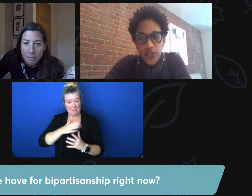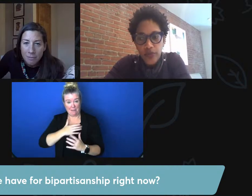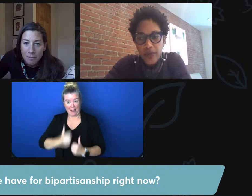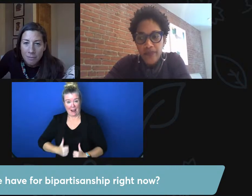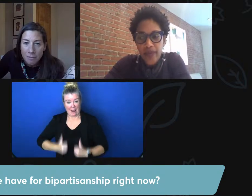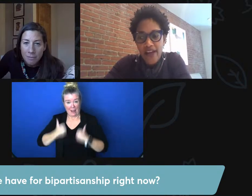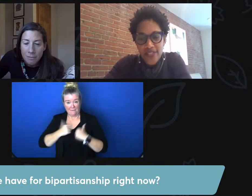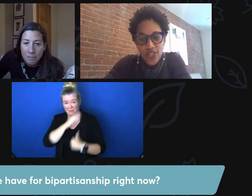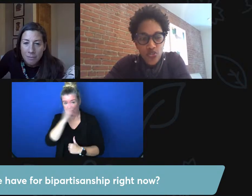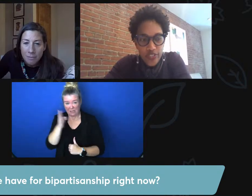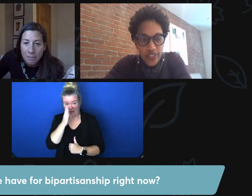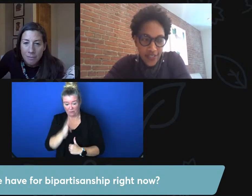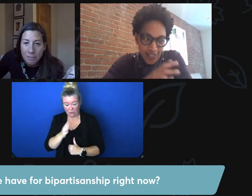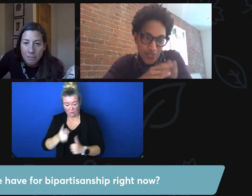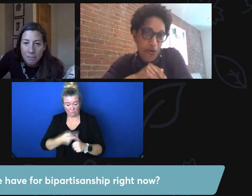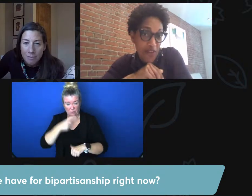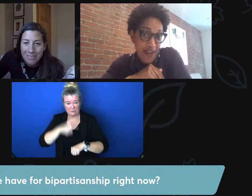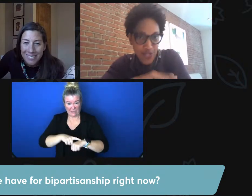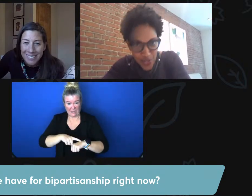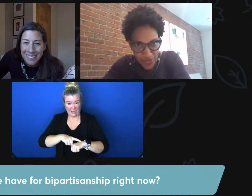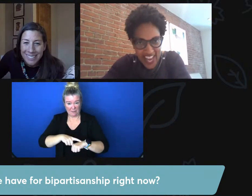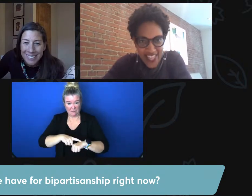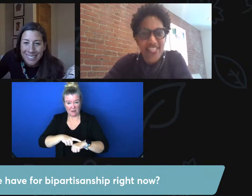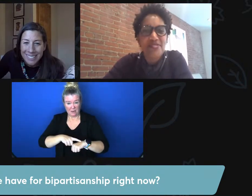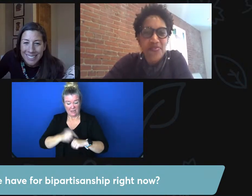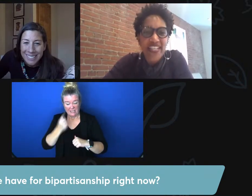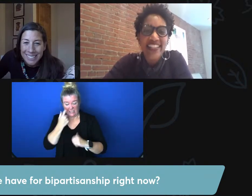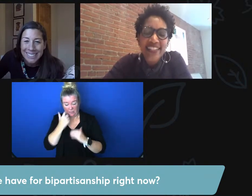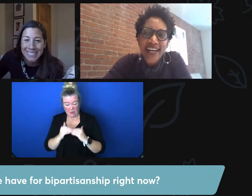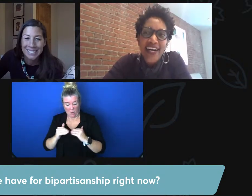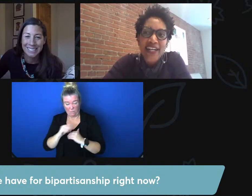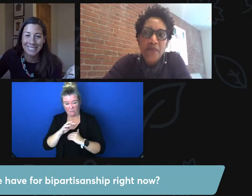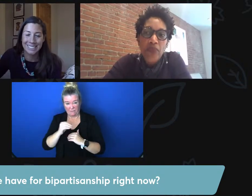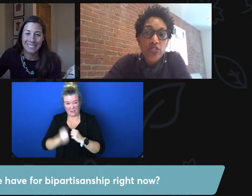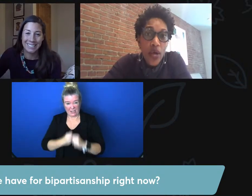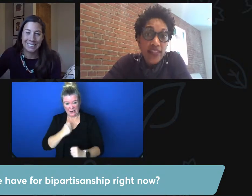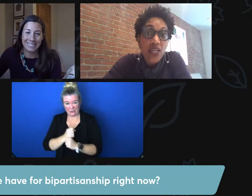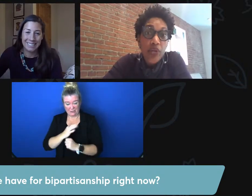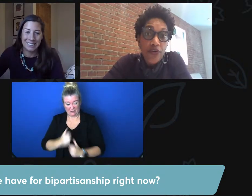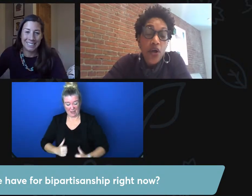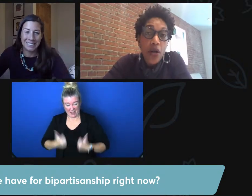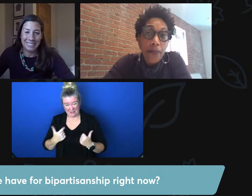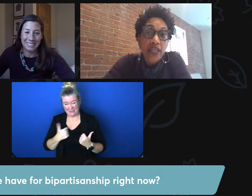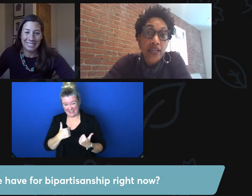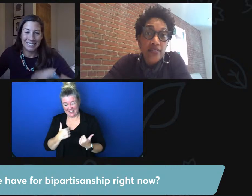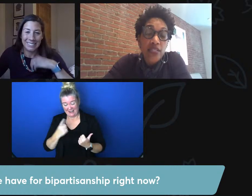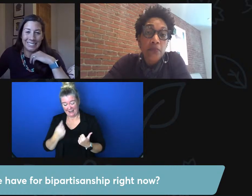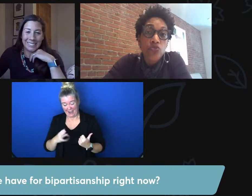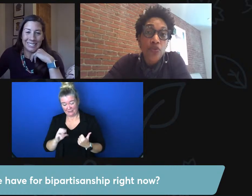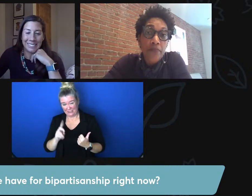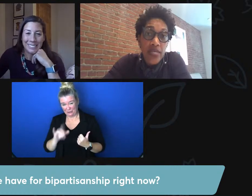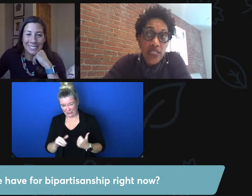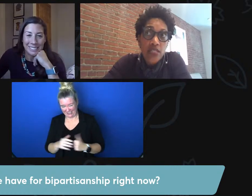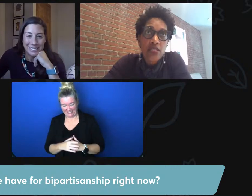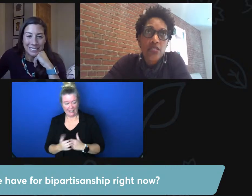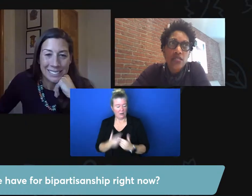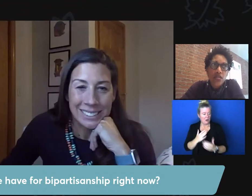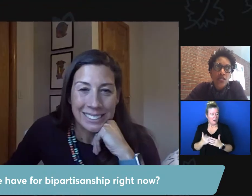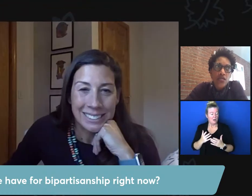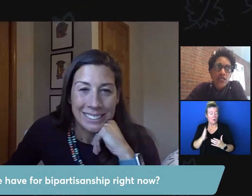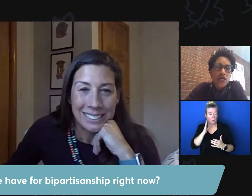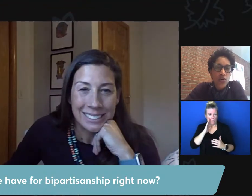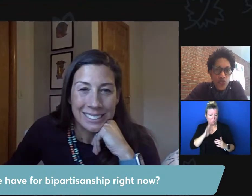And, you know, I'm half a century, a little over half a century at this point. And so I think we're up against some